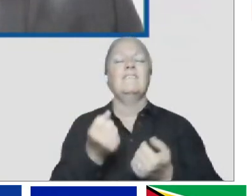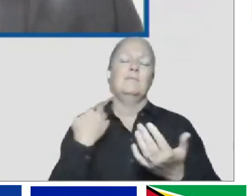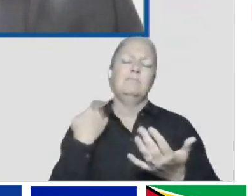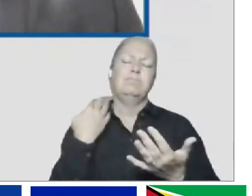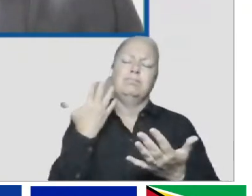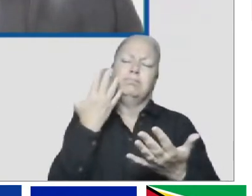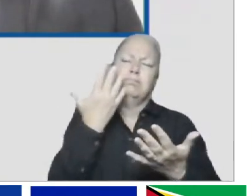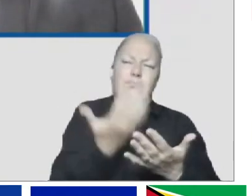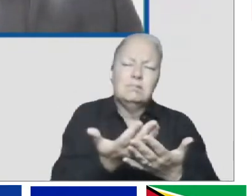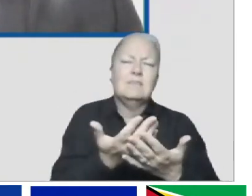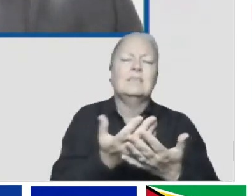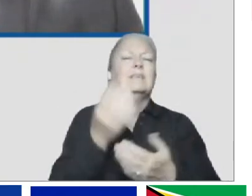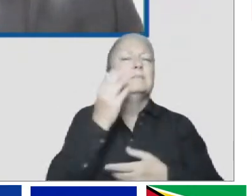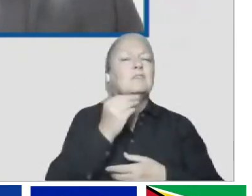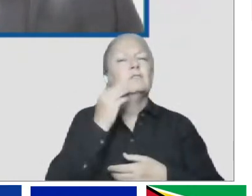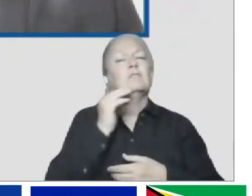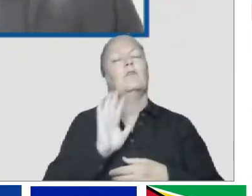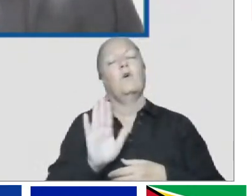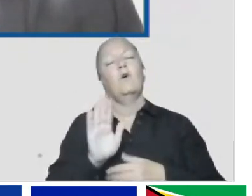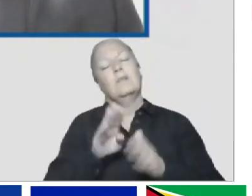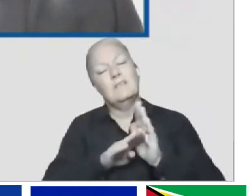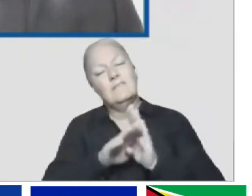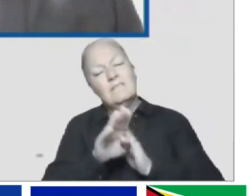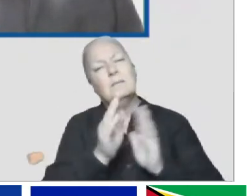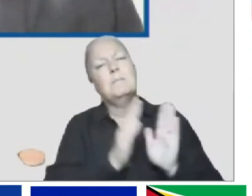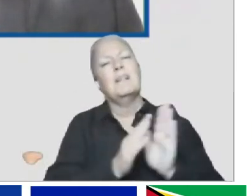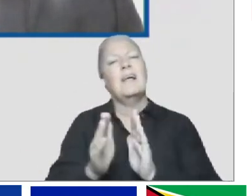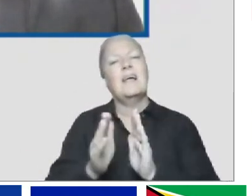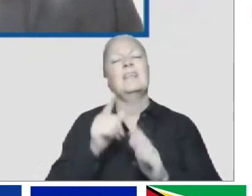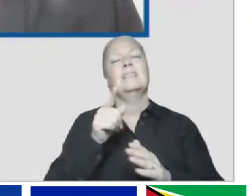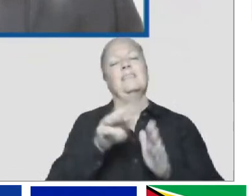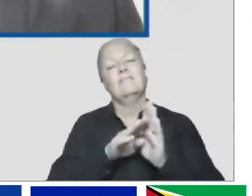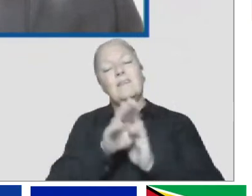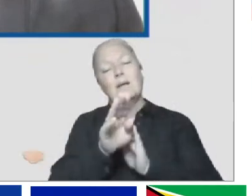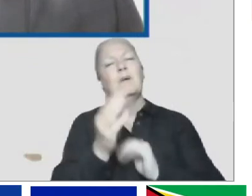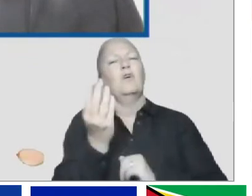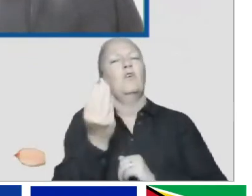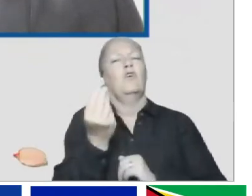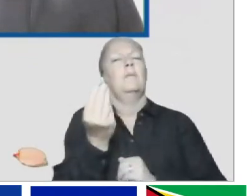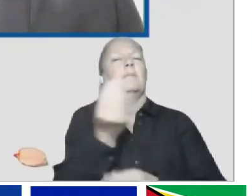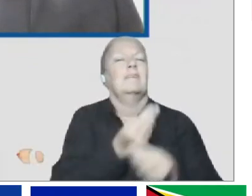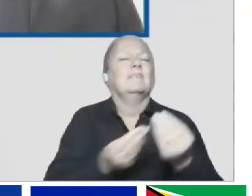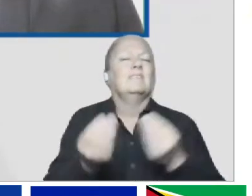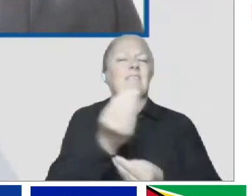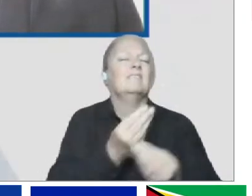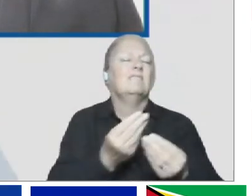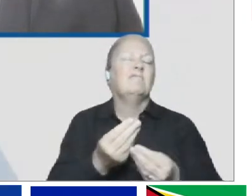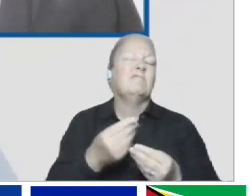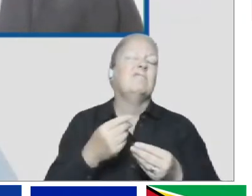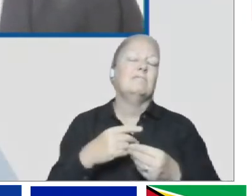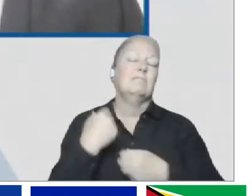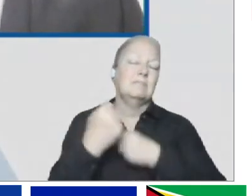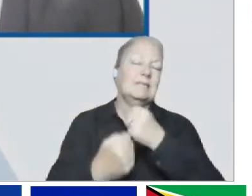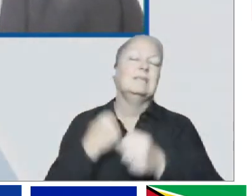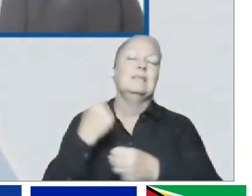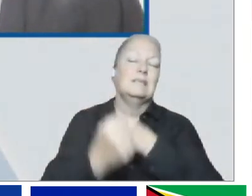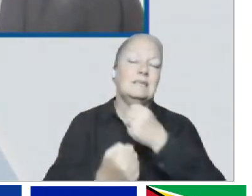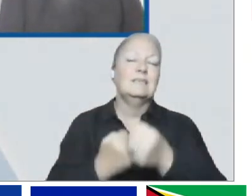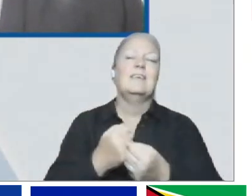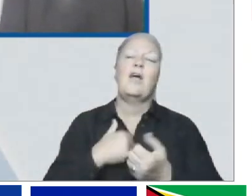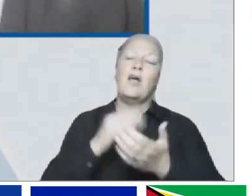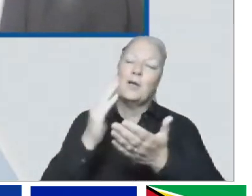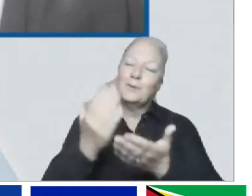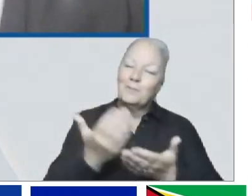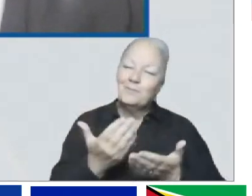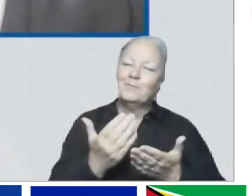planning, development economics over the years. I'm very glad to welcome you, Dr. Henry, and the floor is yours